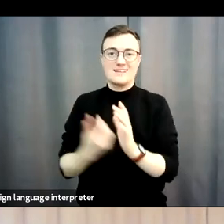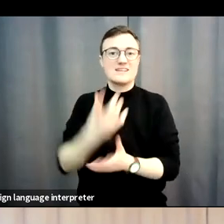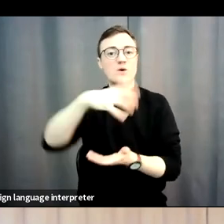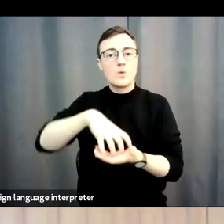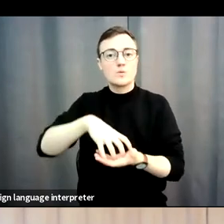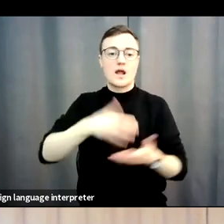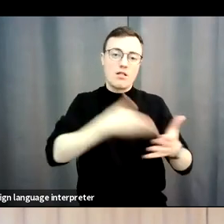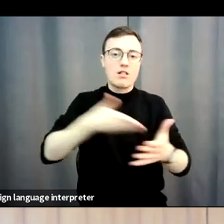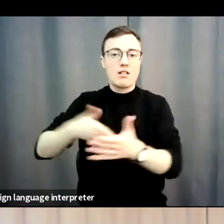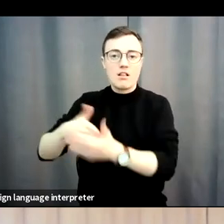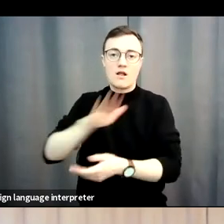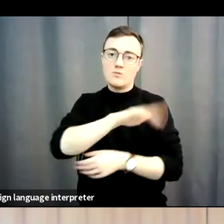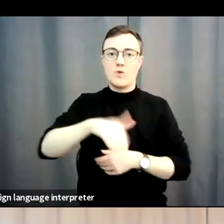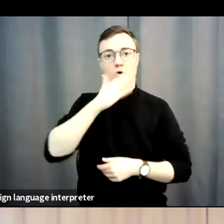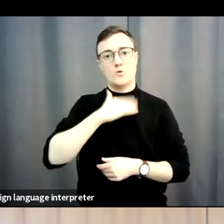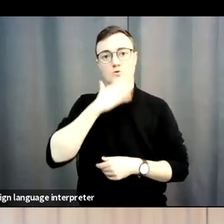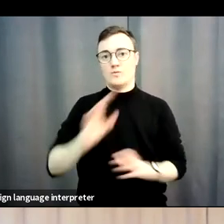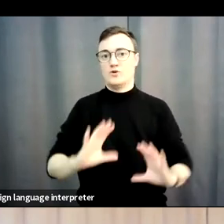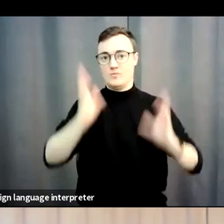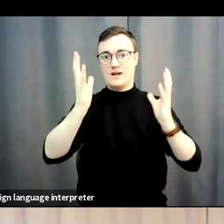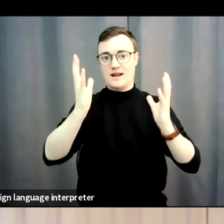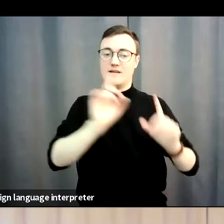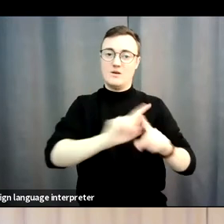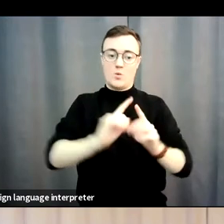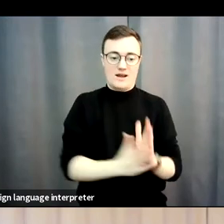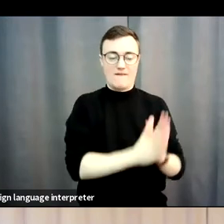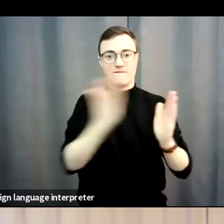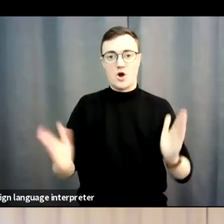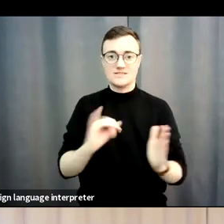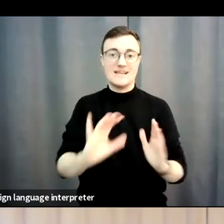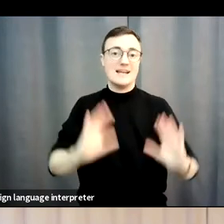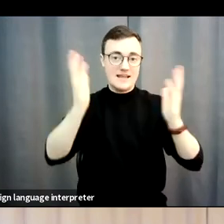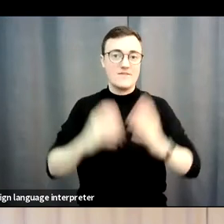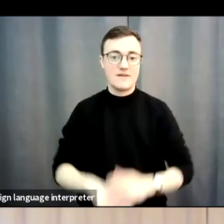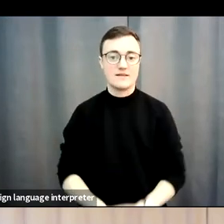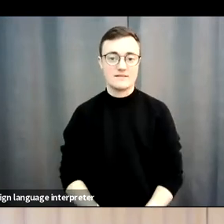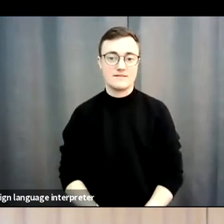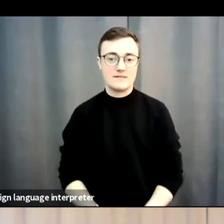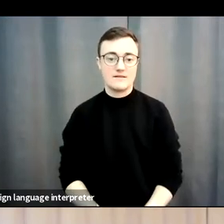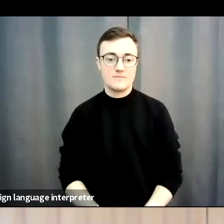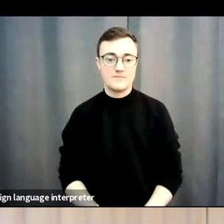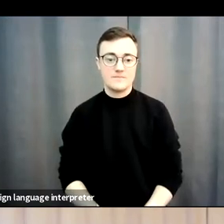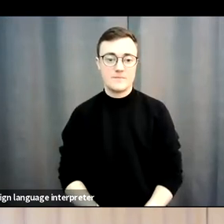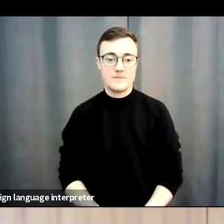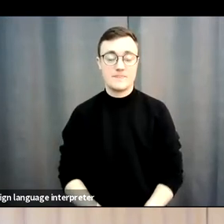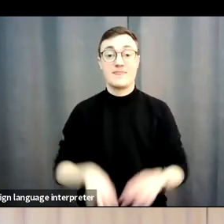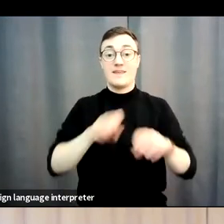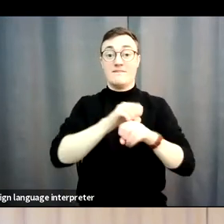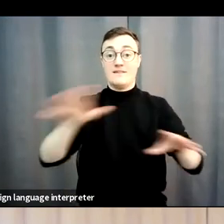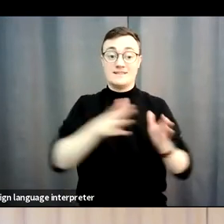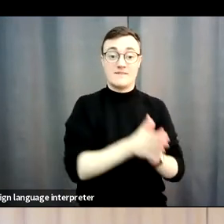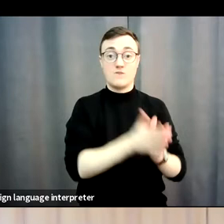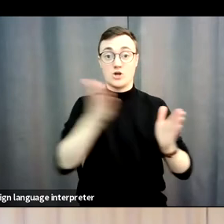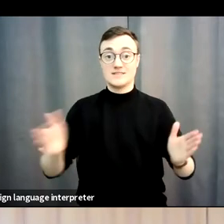children and youth face in different areas of their life. We find that in most areas in their life,